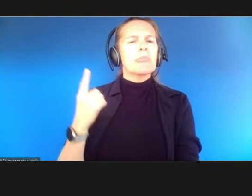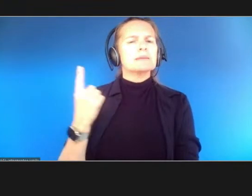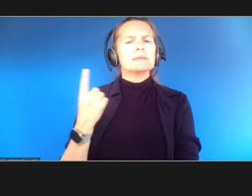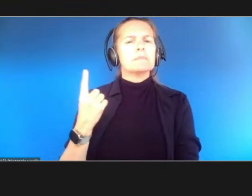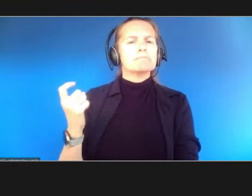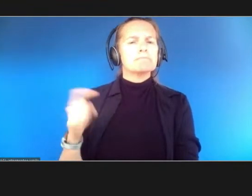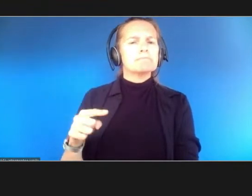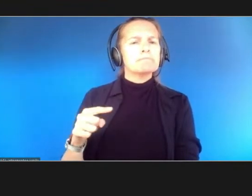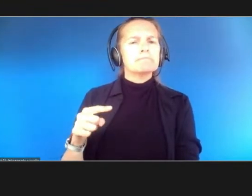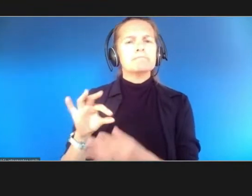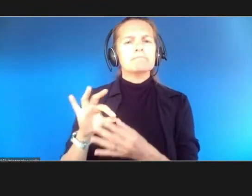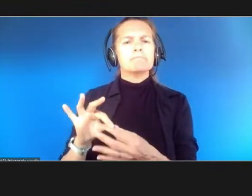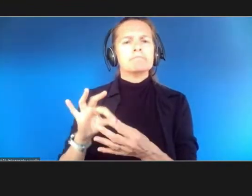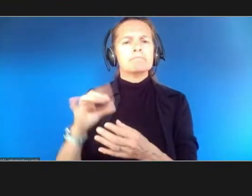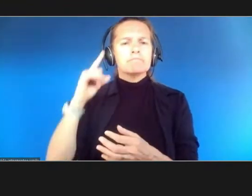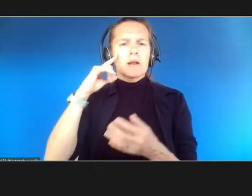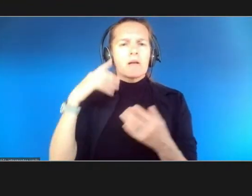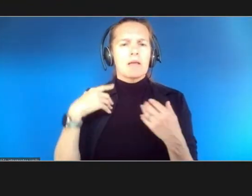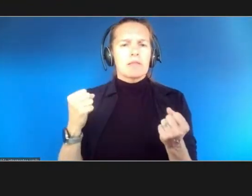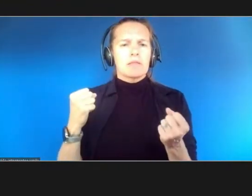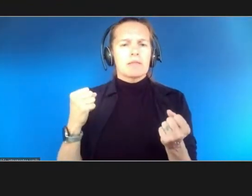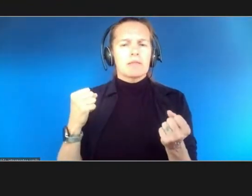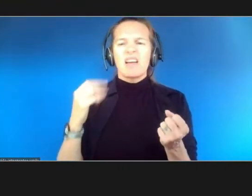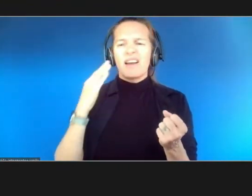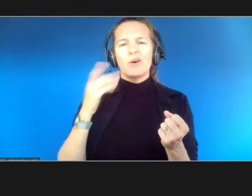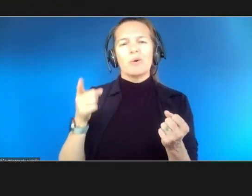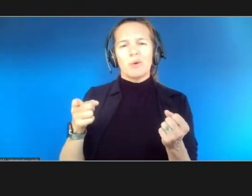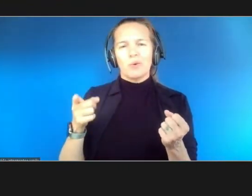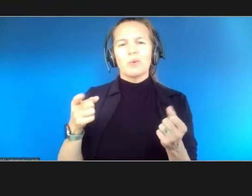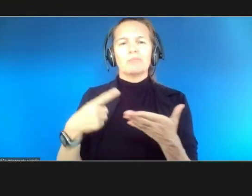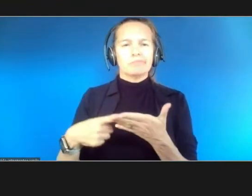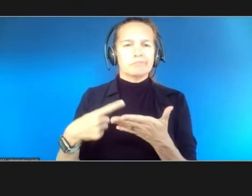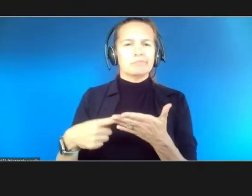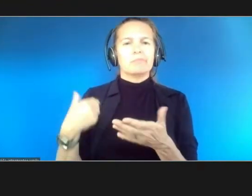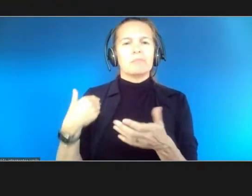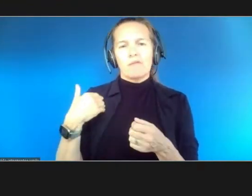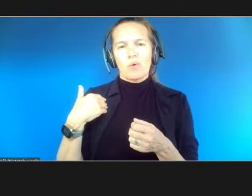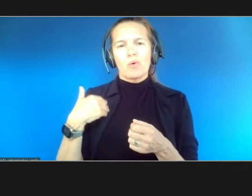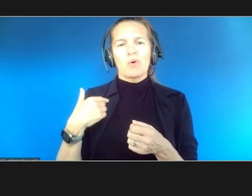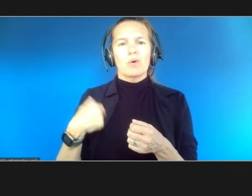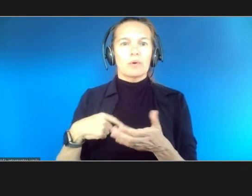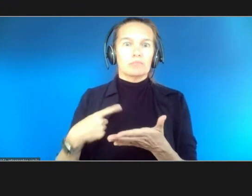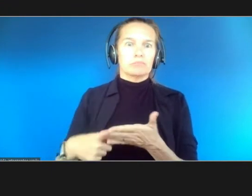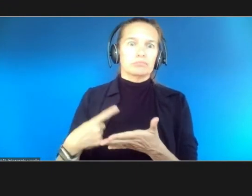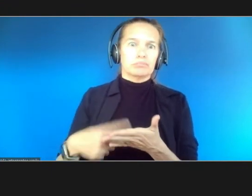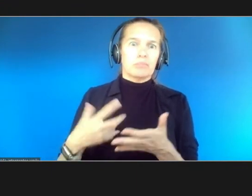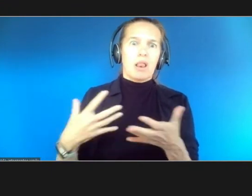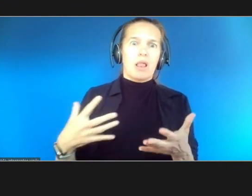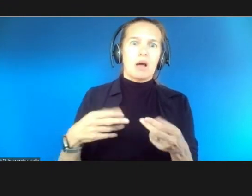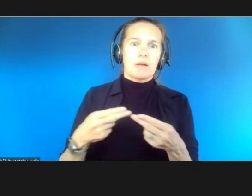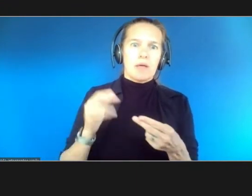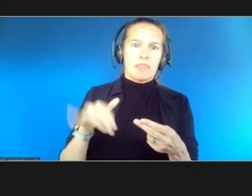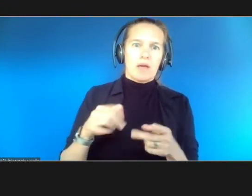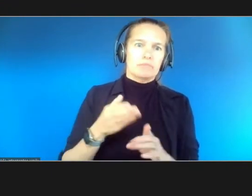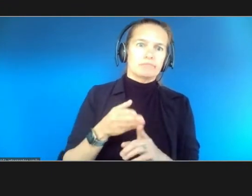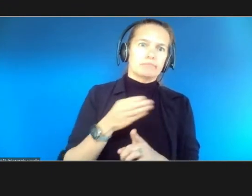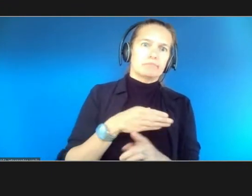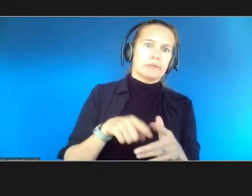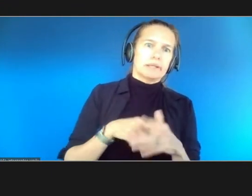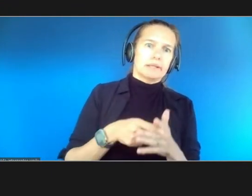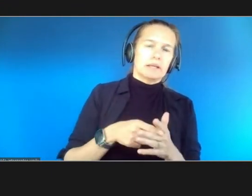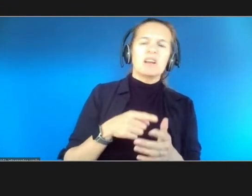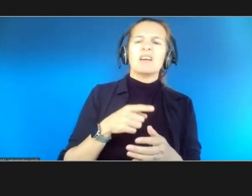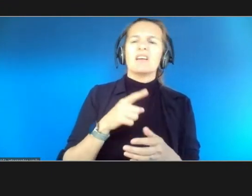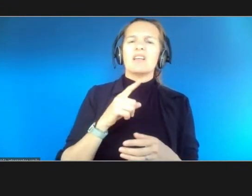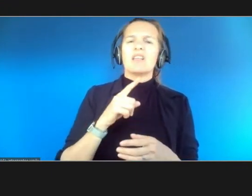question regarding mental health. I know that you went over this before, and we talked a lot about this in the beginning. The first year of the pandemic, we saw